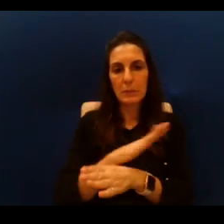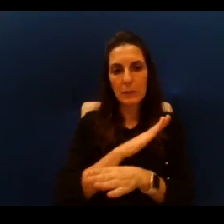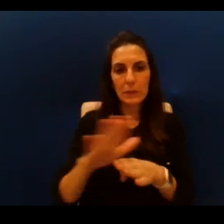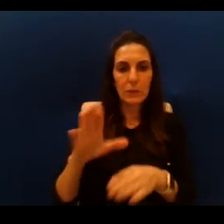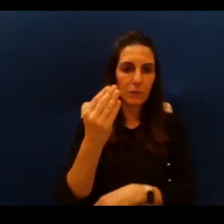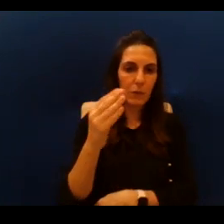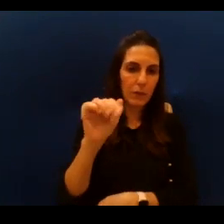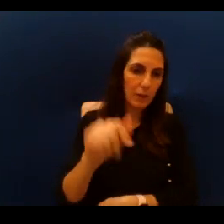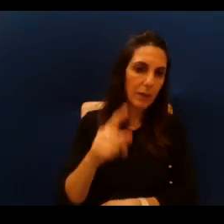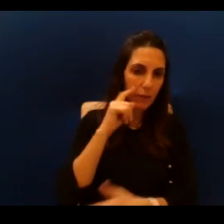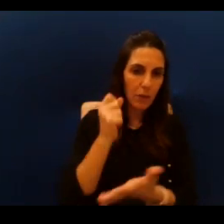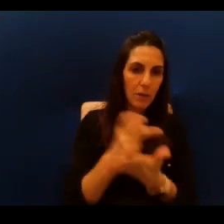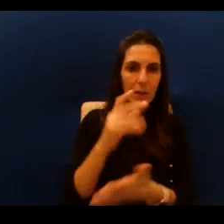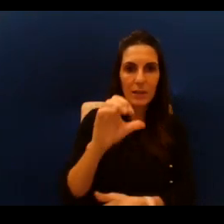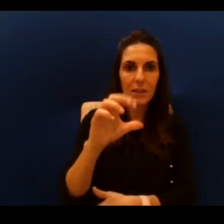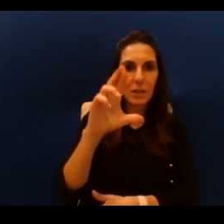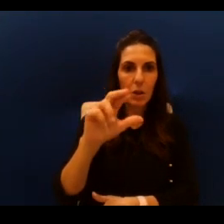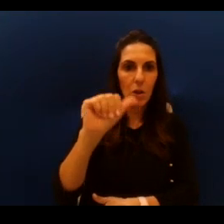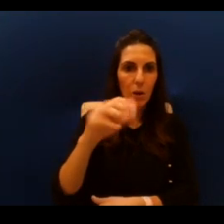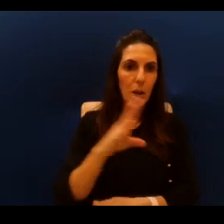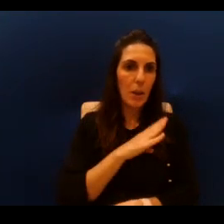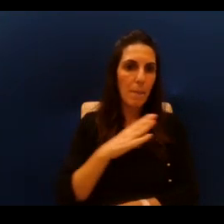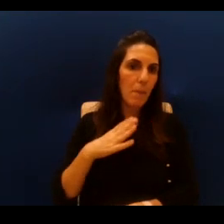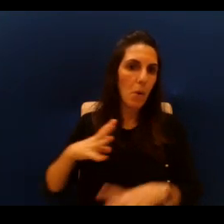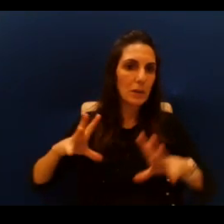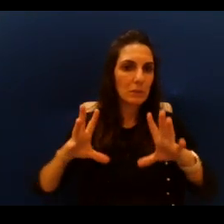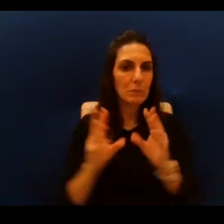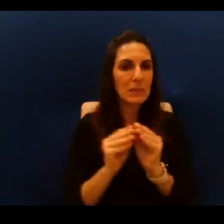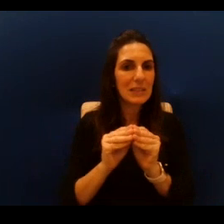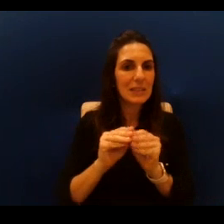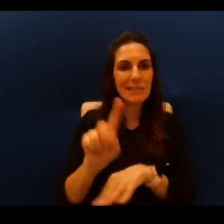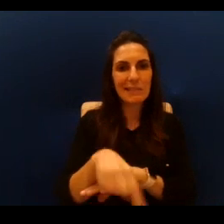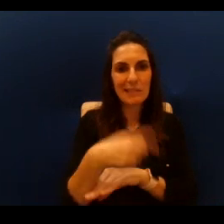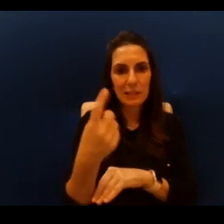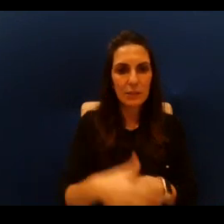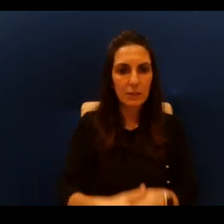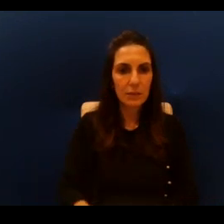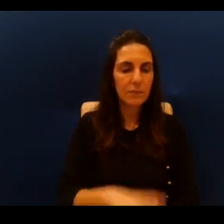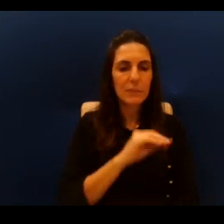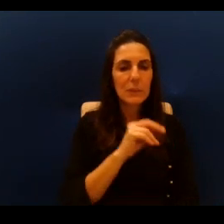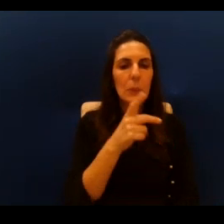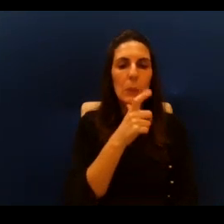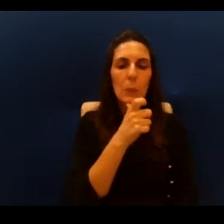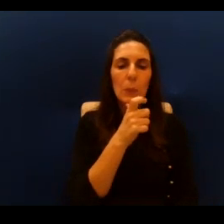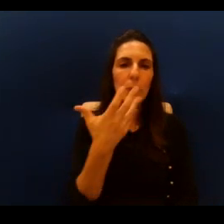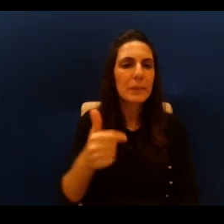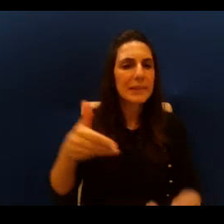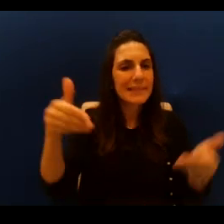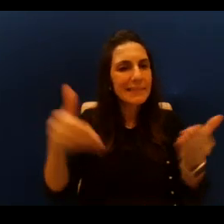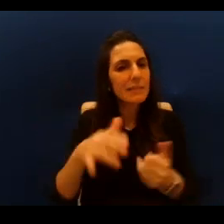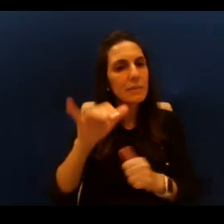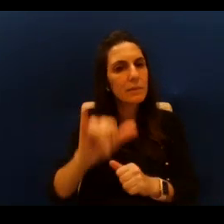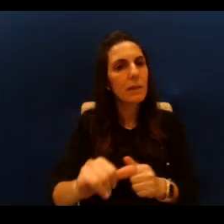of 2023 CRA Board Meeting Dates. And who would like to introduce this